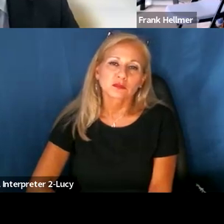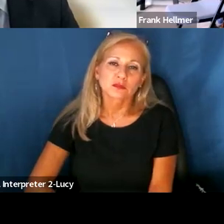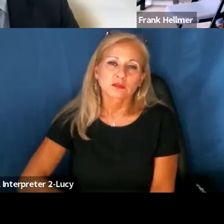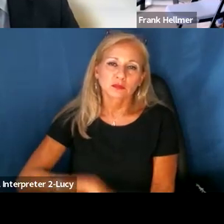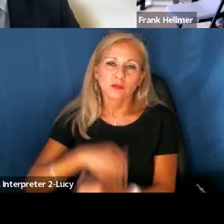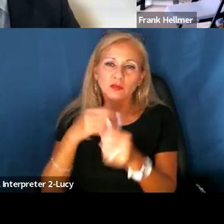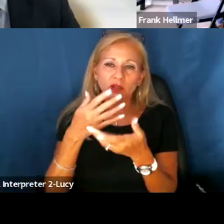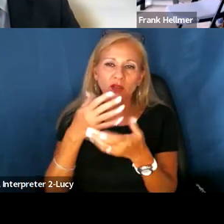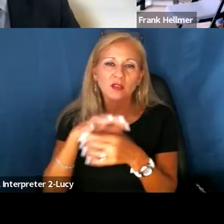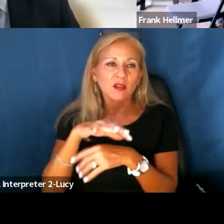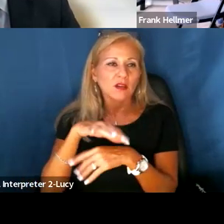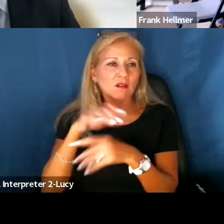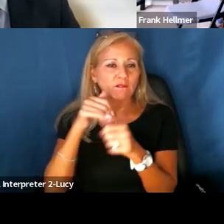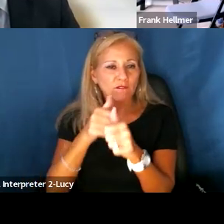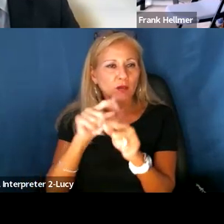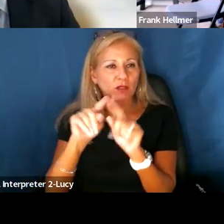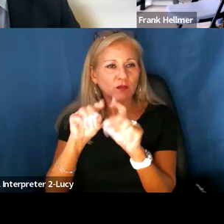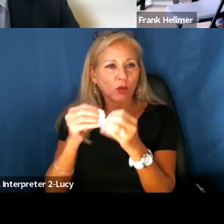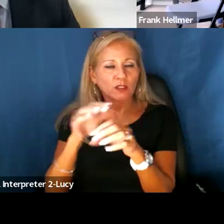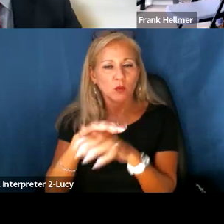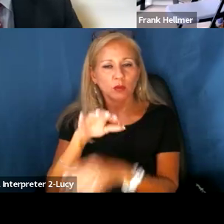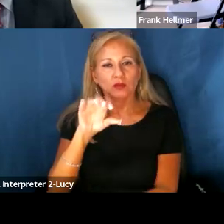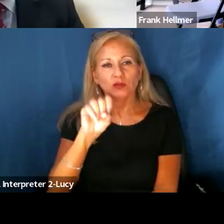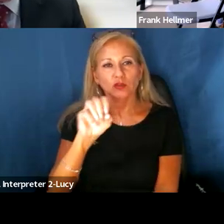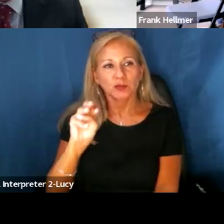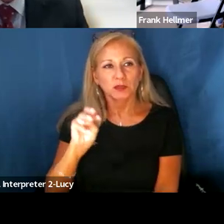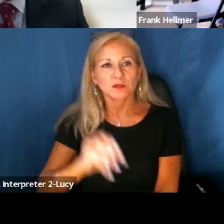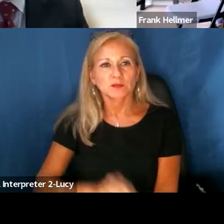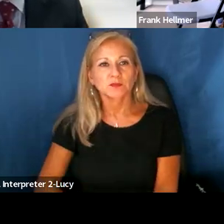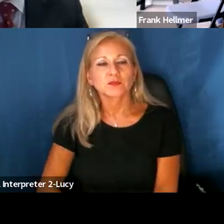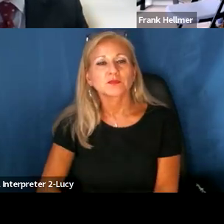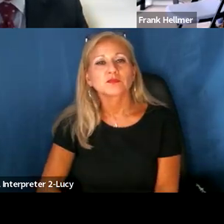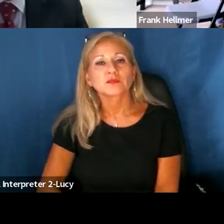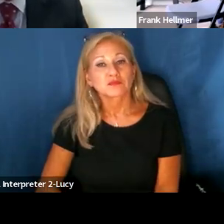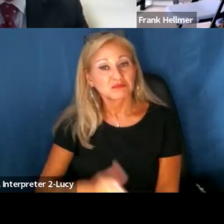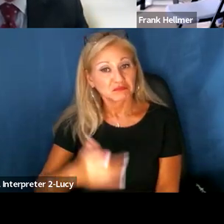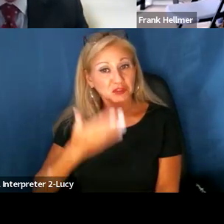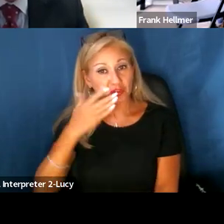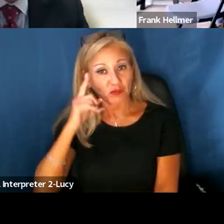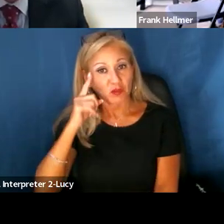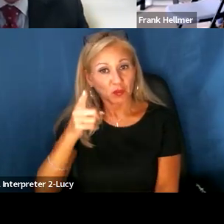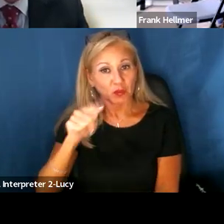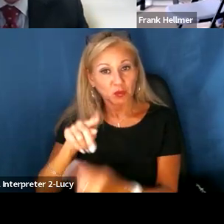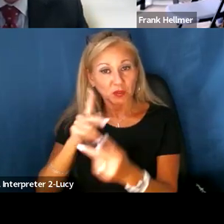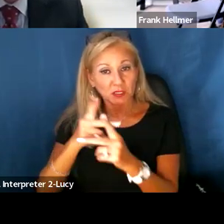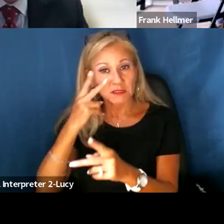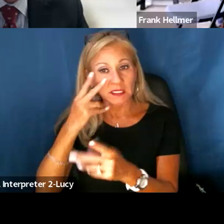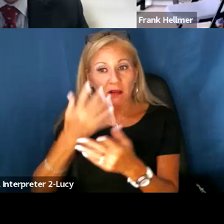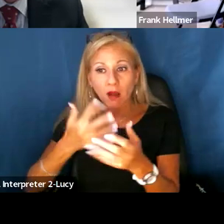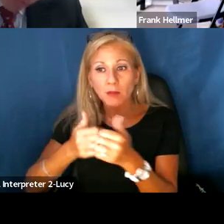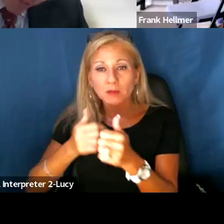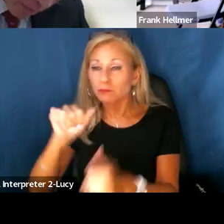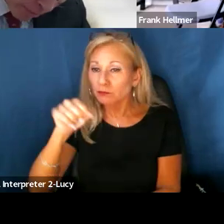interested organizations on social media. Okay, so social media is a really good channel for you to keep track of things.